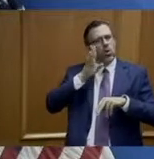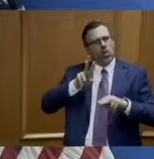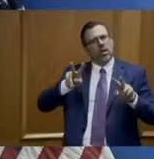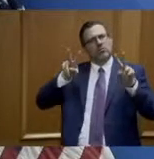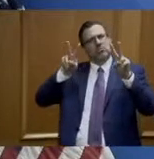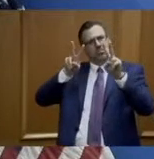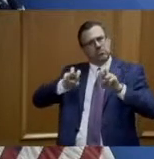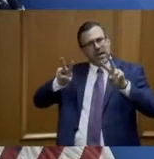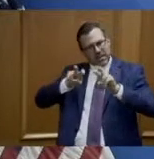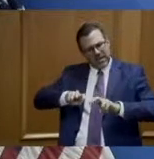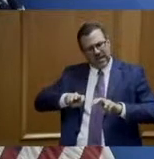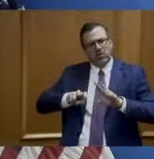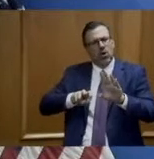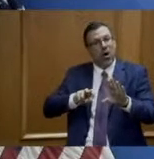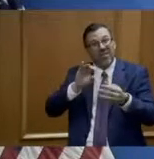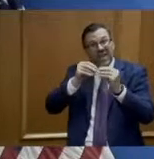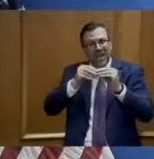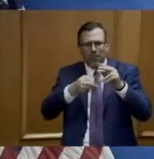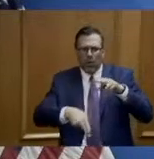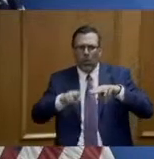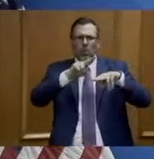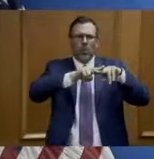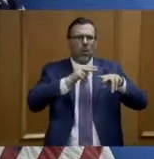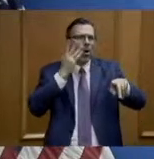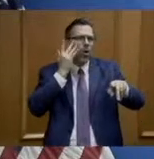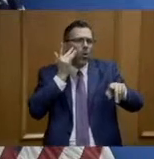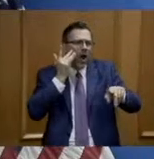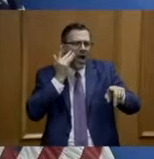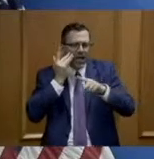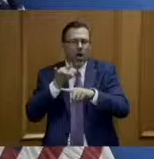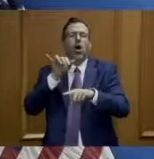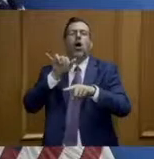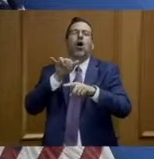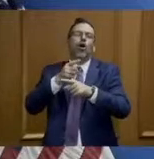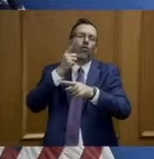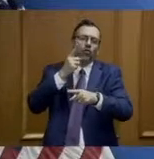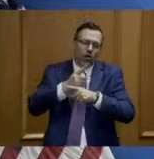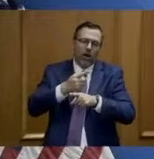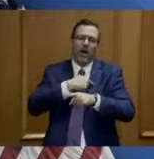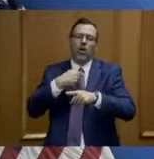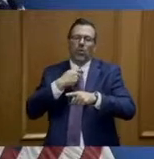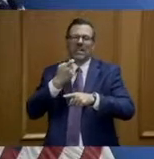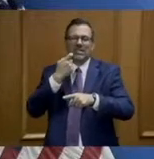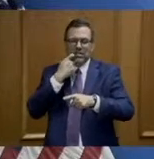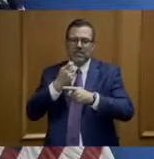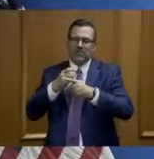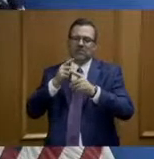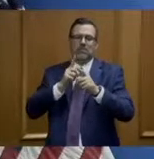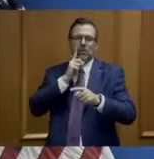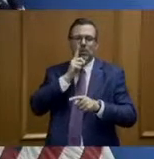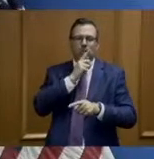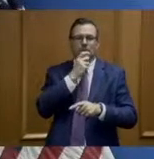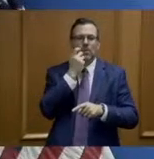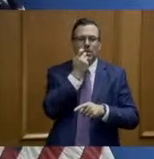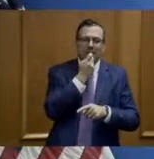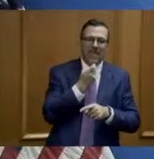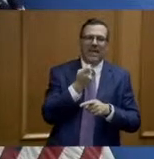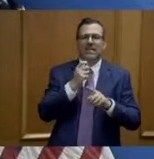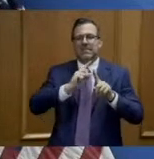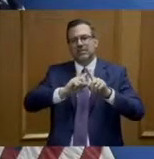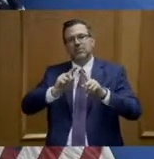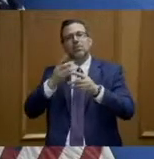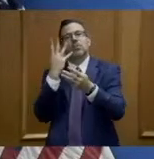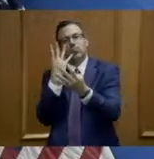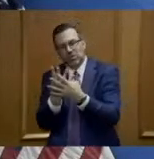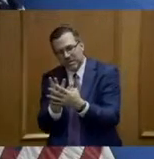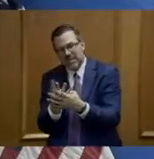to determine just where they are, where they're coming from, if they in fact are indicative of something that's happened in the general population, and